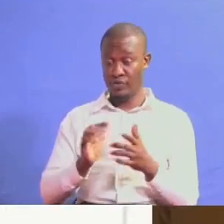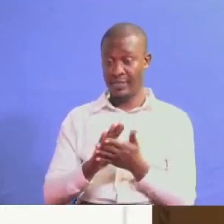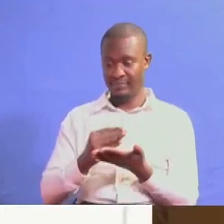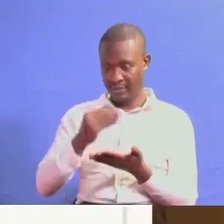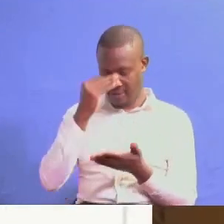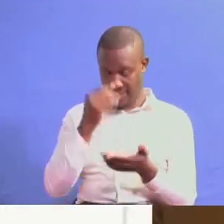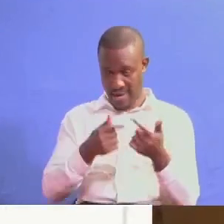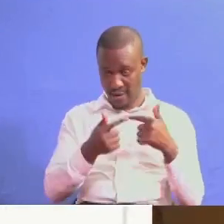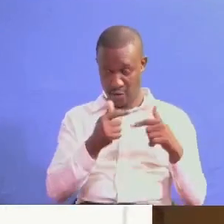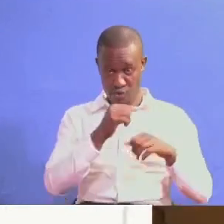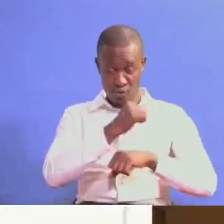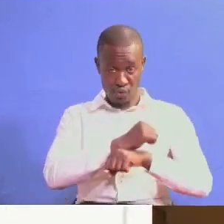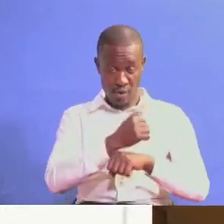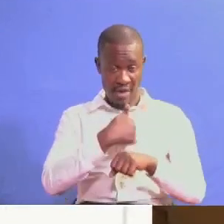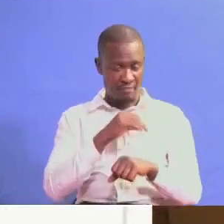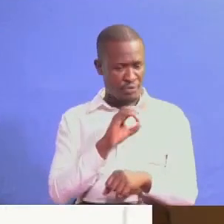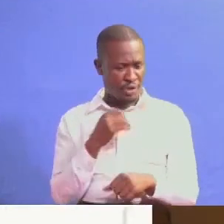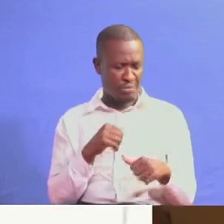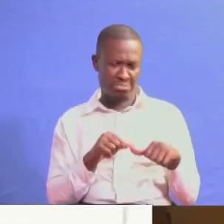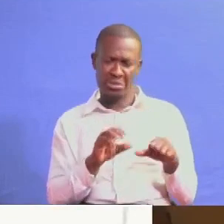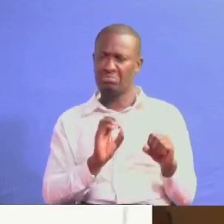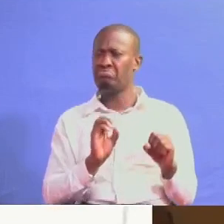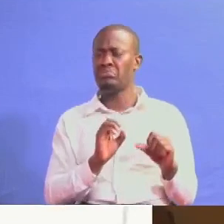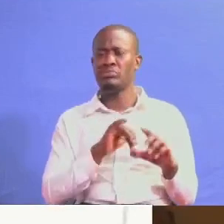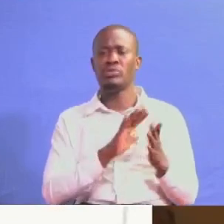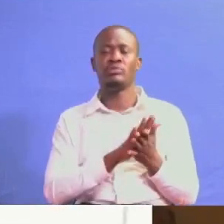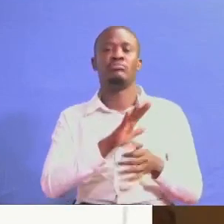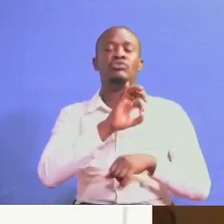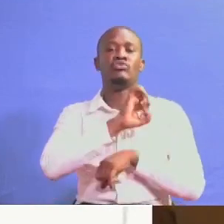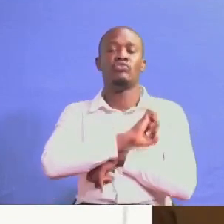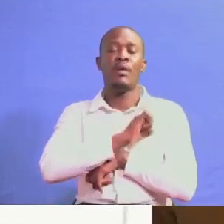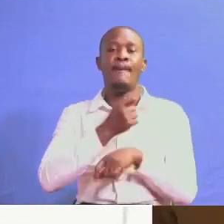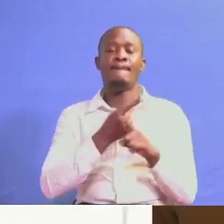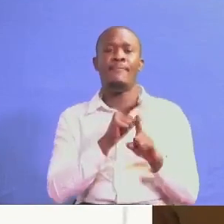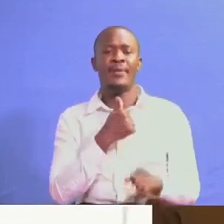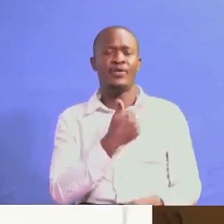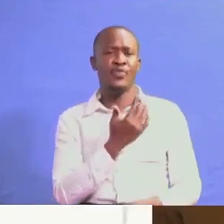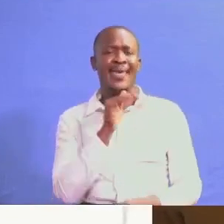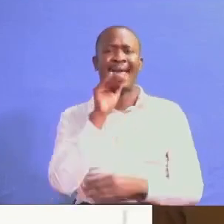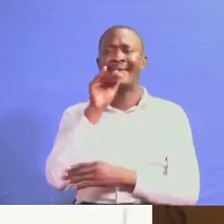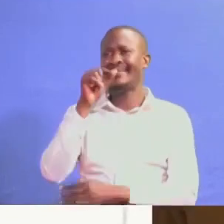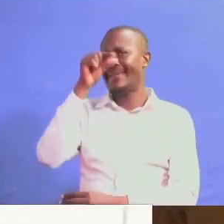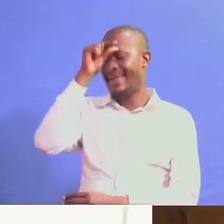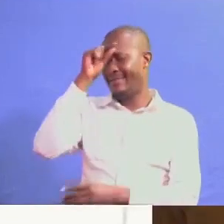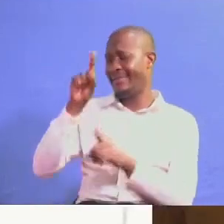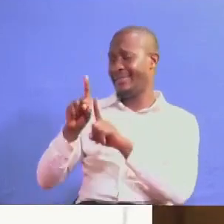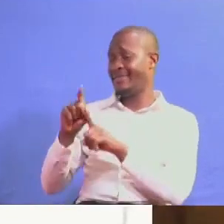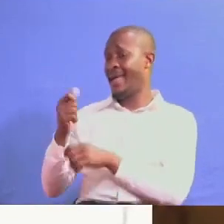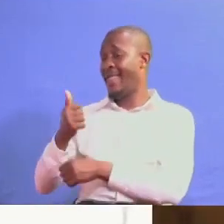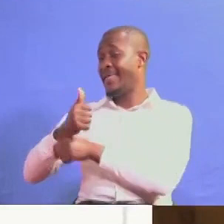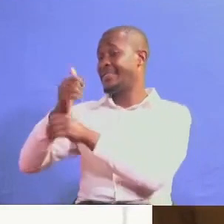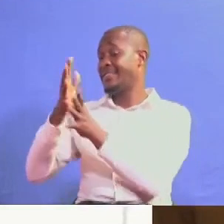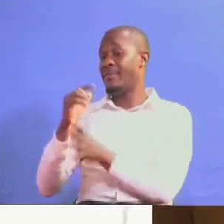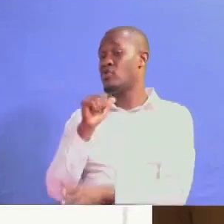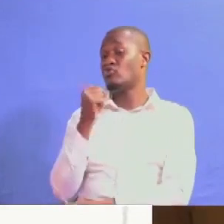shule, so hakuna venye wangekaa ndani ya shule. But we are appealing to the government and also the well-wishers, si government